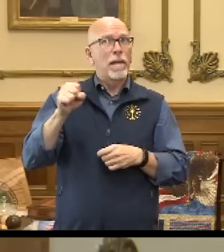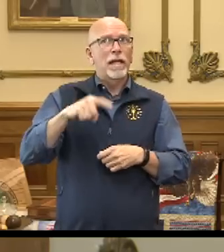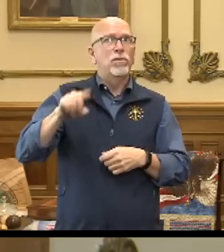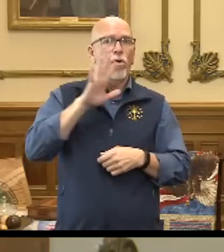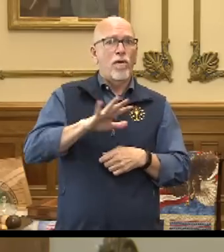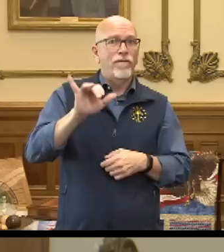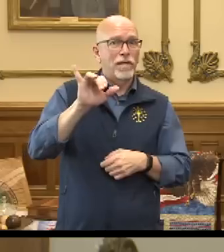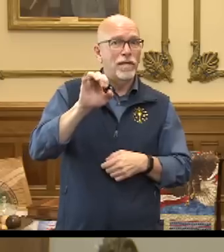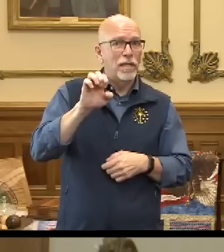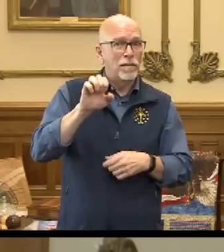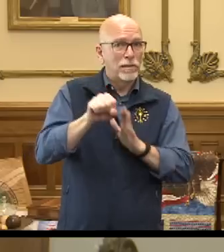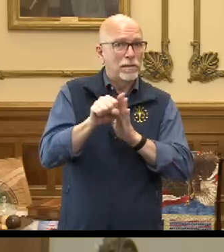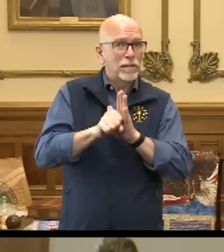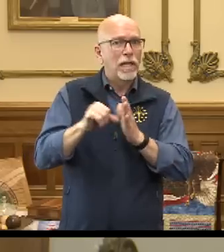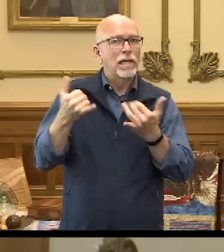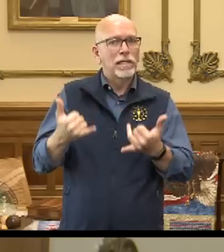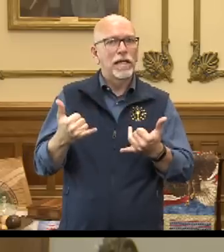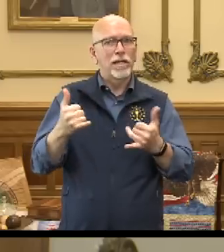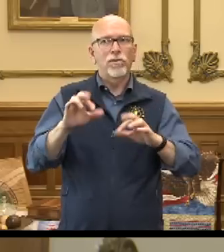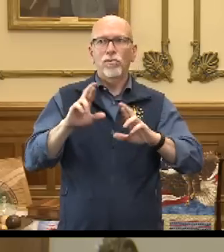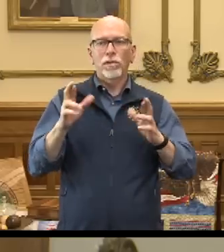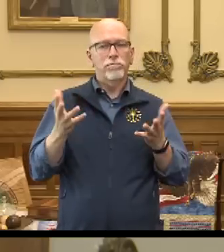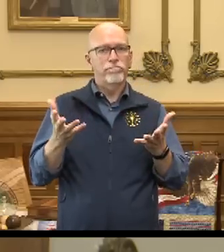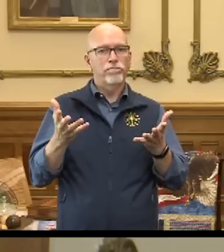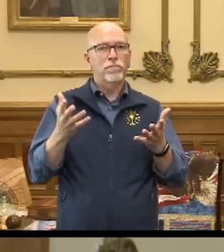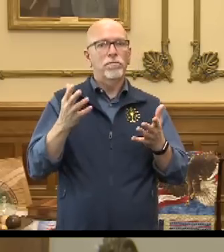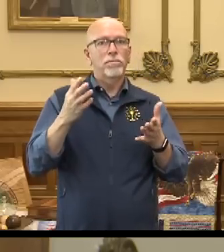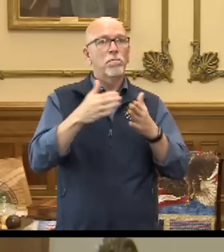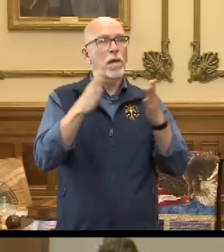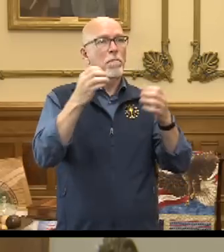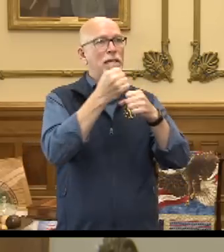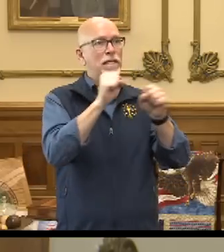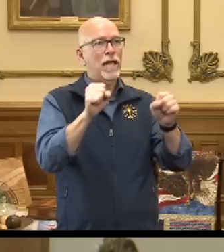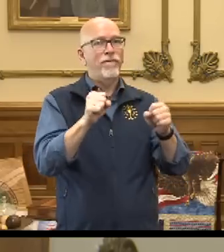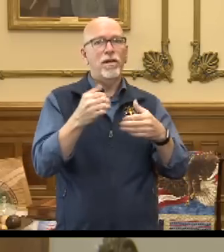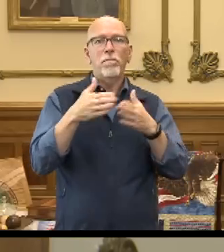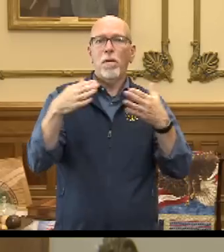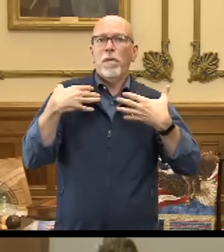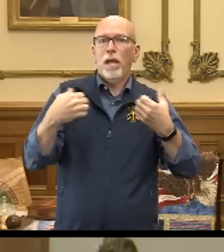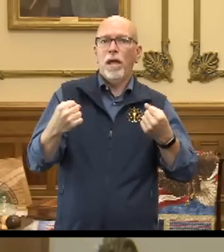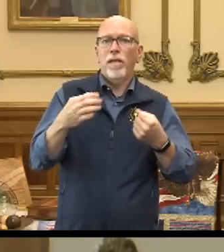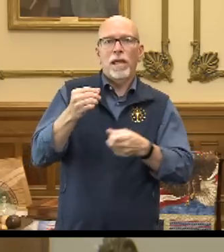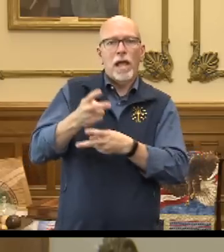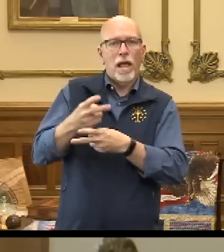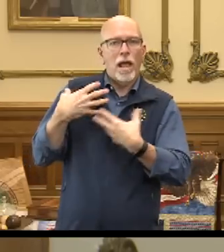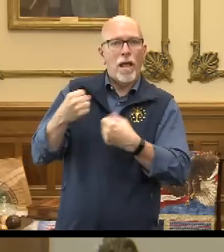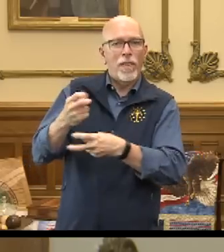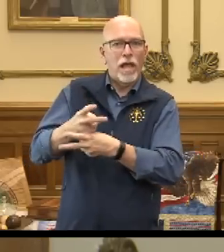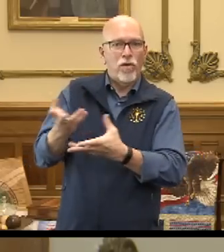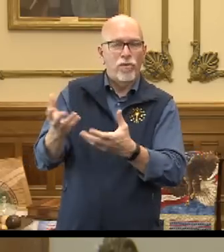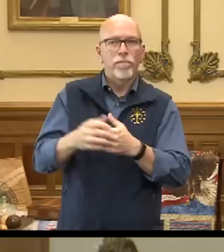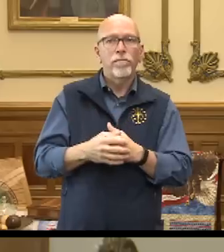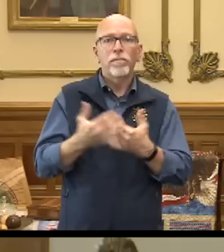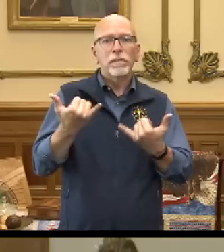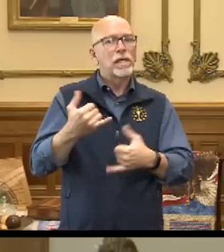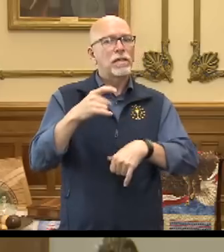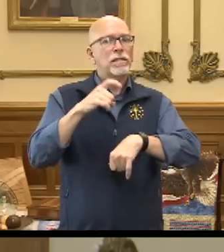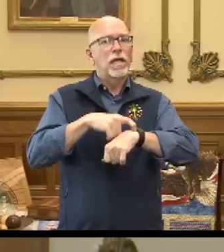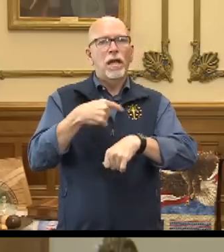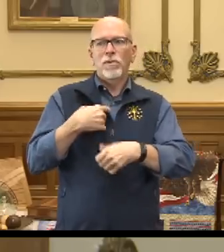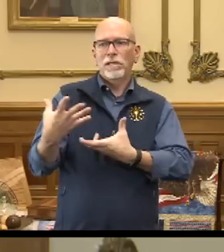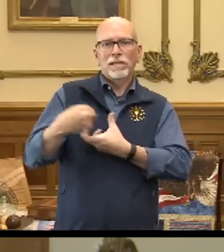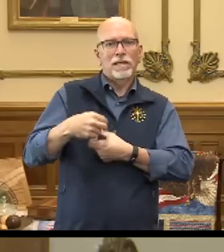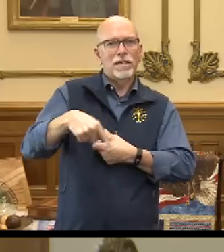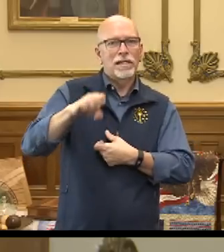state now find themselves standing at the intersection of public safety, public health, and healthcare. It's time we engage them